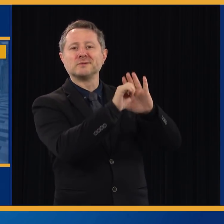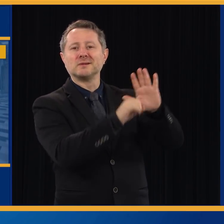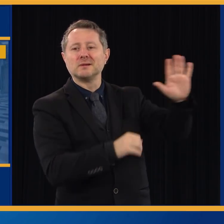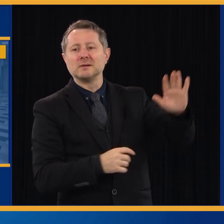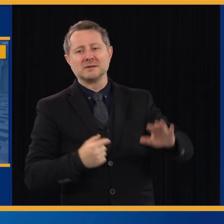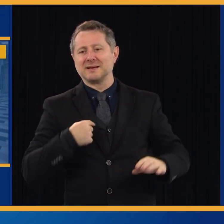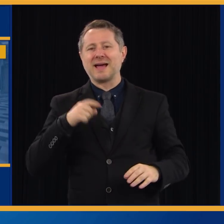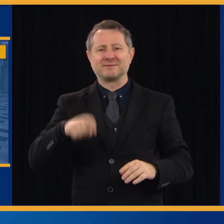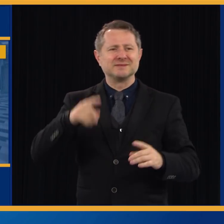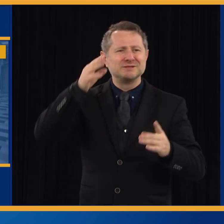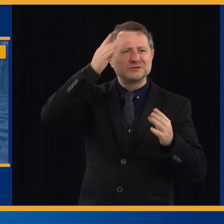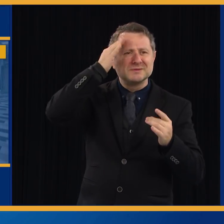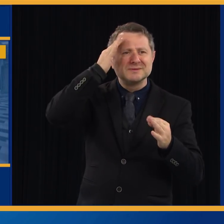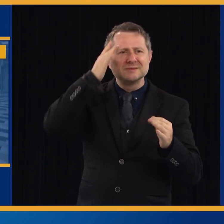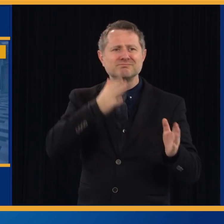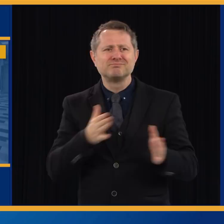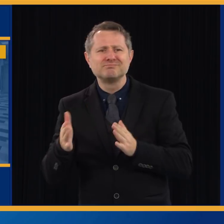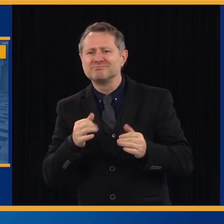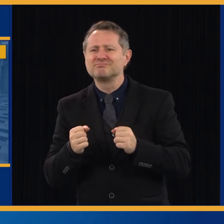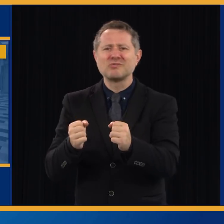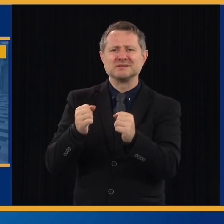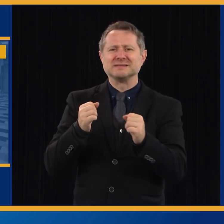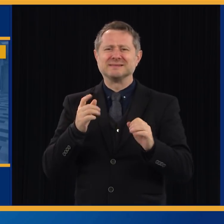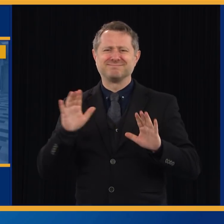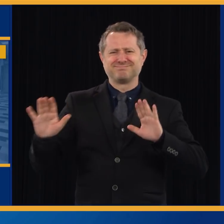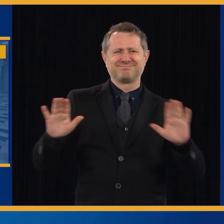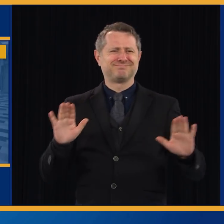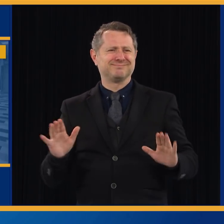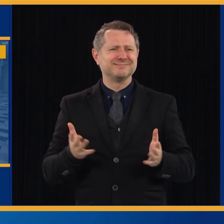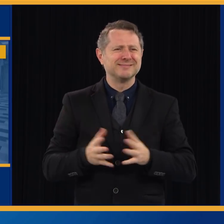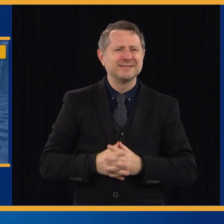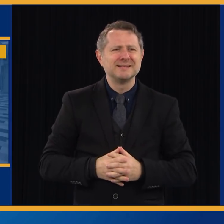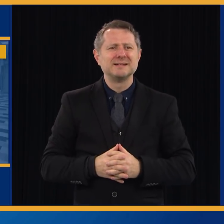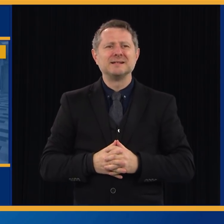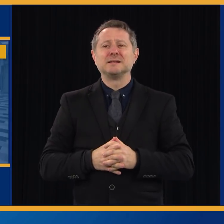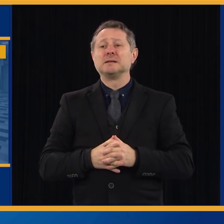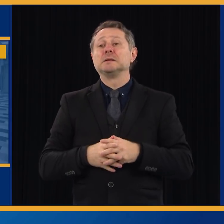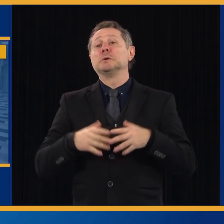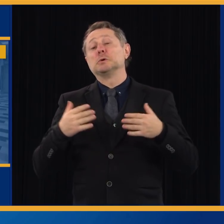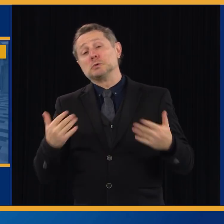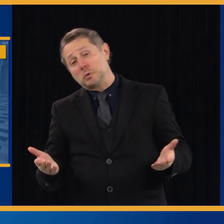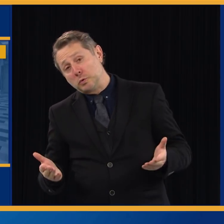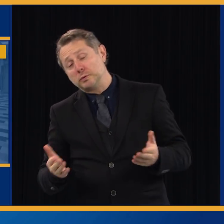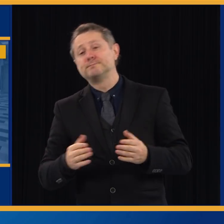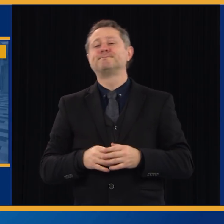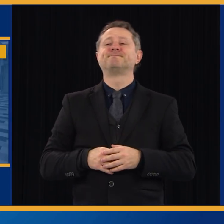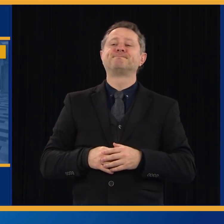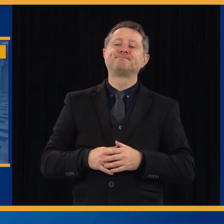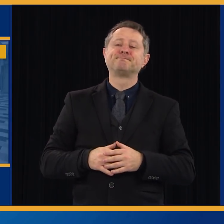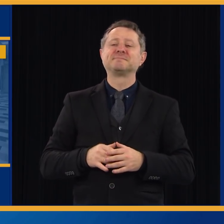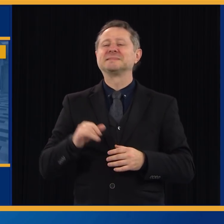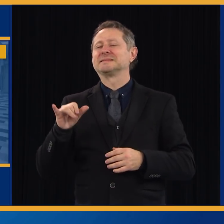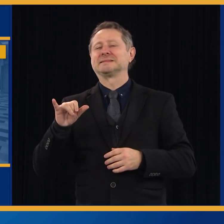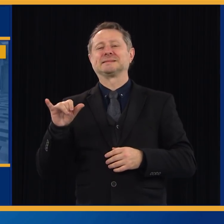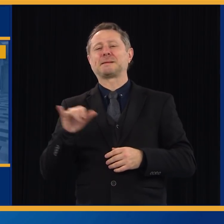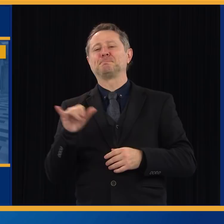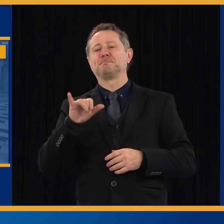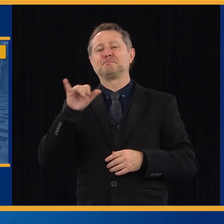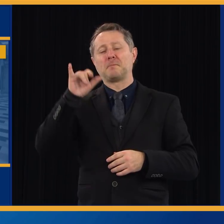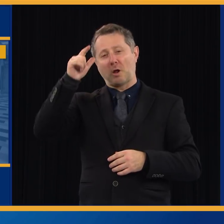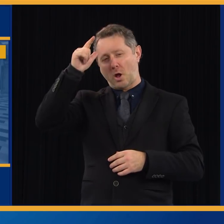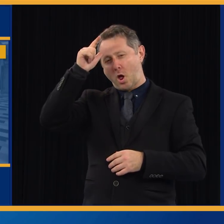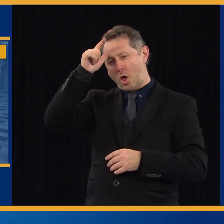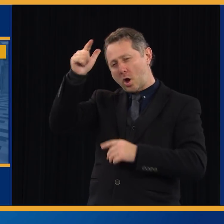consideration. And that's what we're going to be doing. So the same logic that applies to the